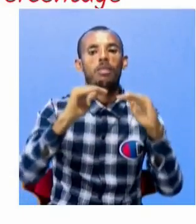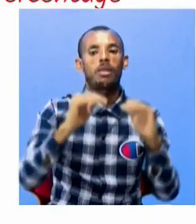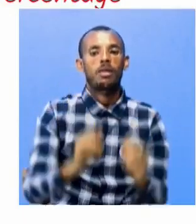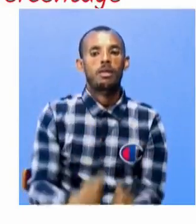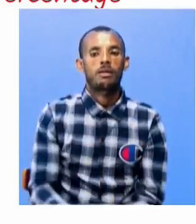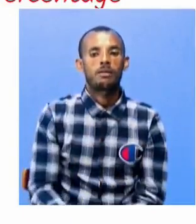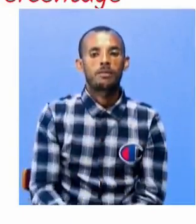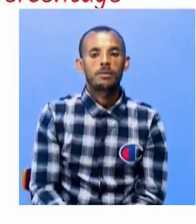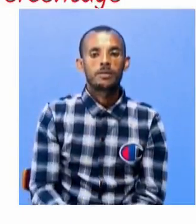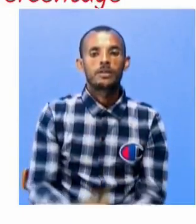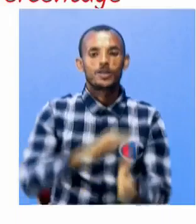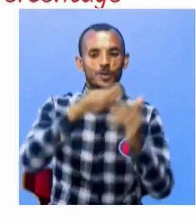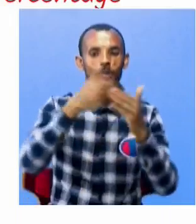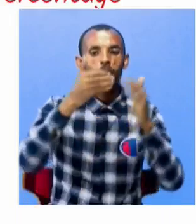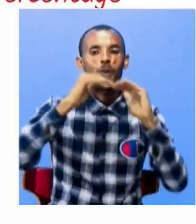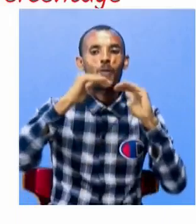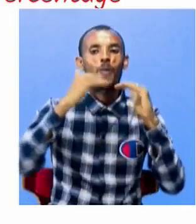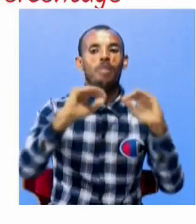the